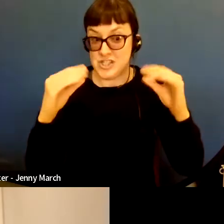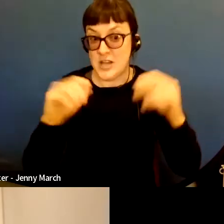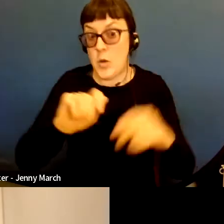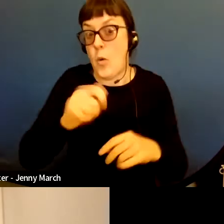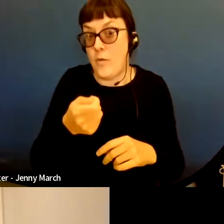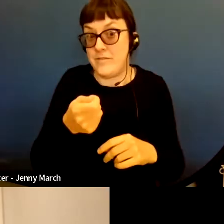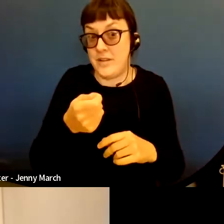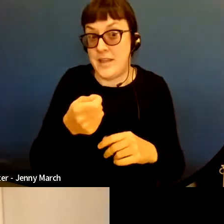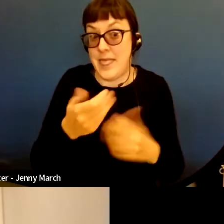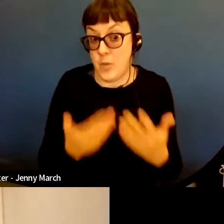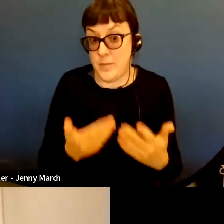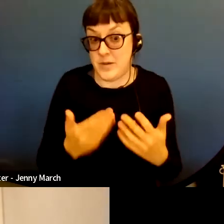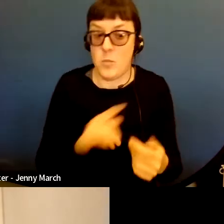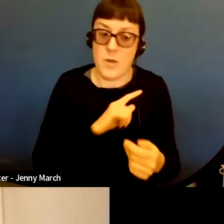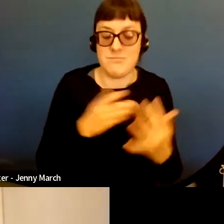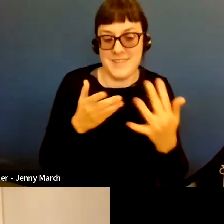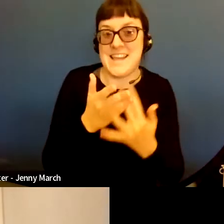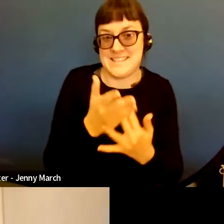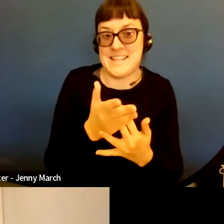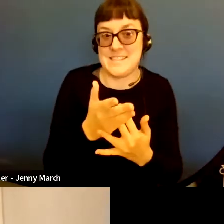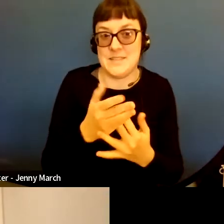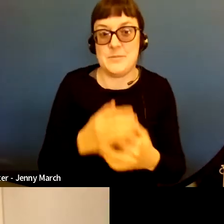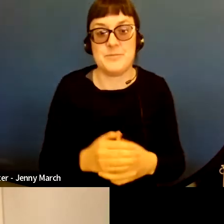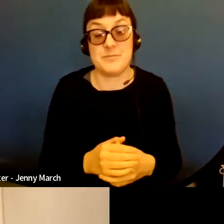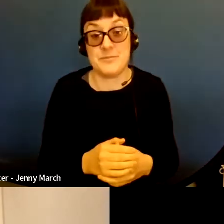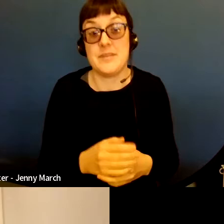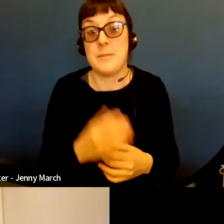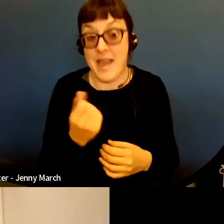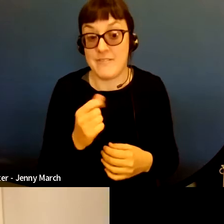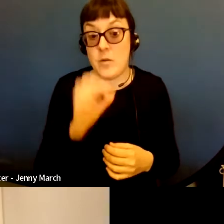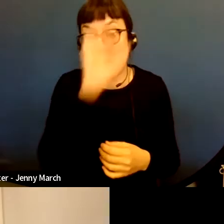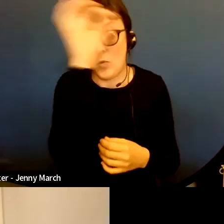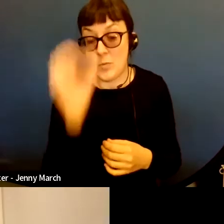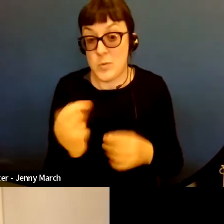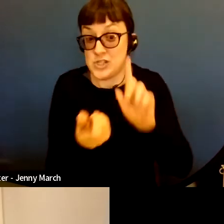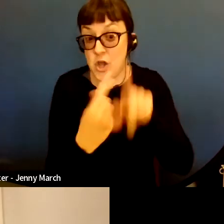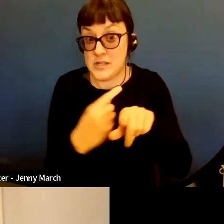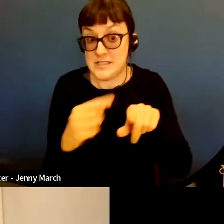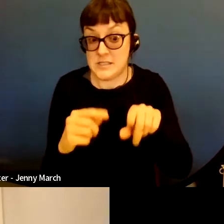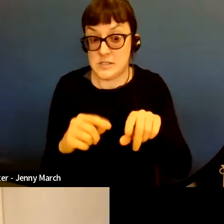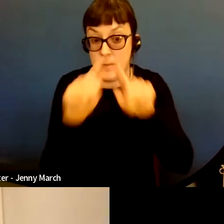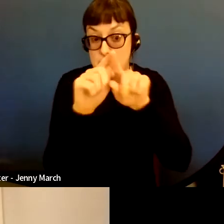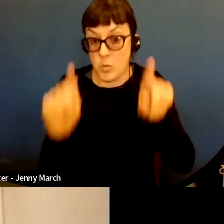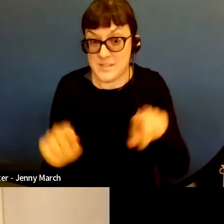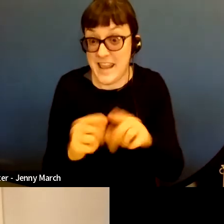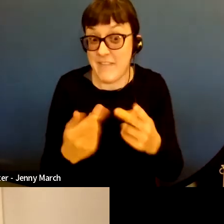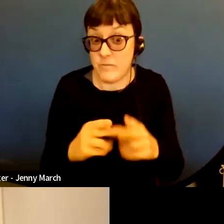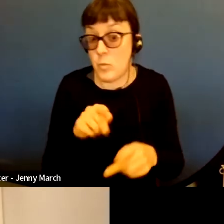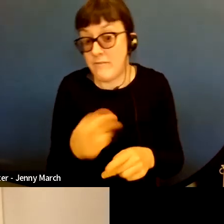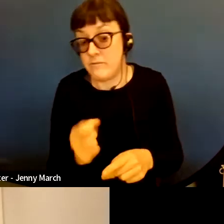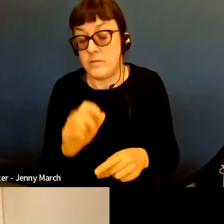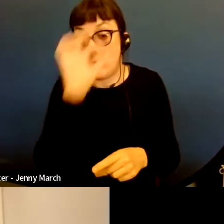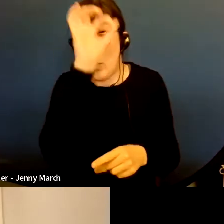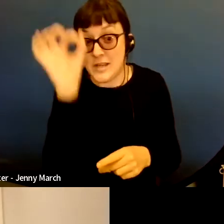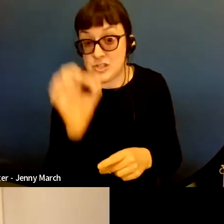is turned off presently for accessibility purposes, but there is a Q&A box. So if you have questions at any point during